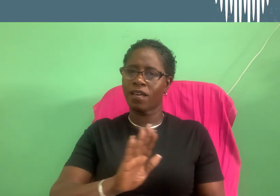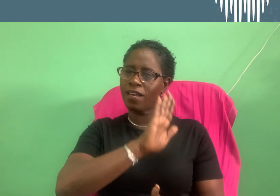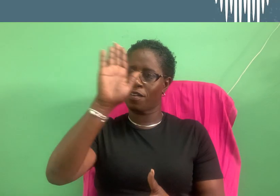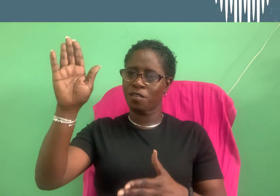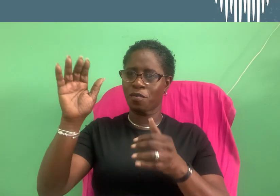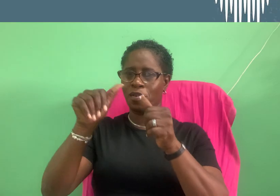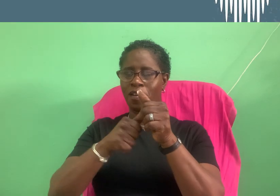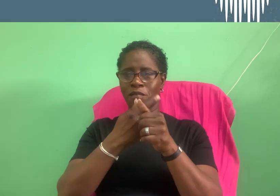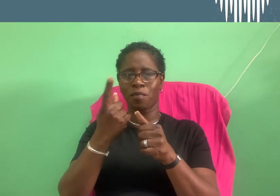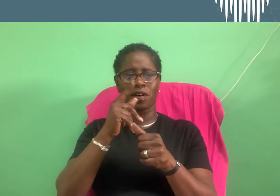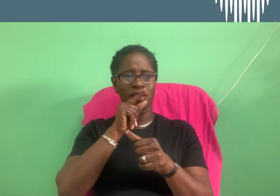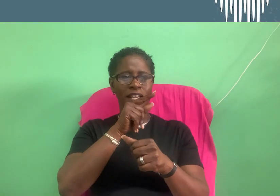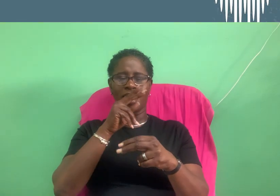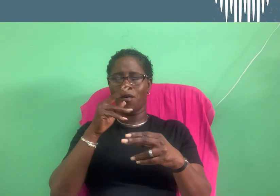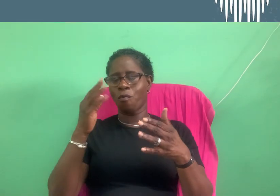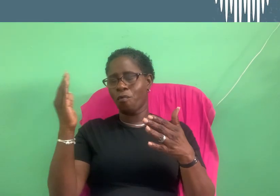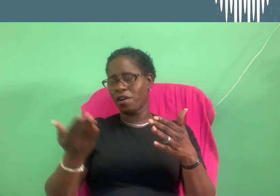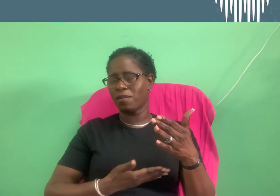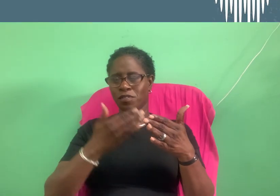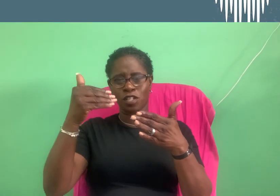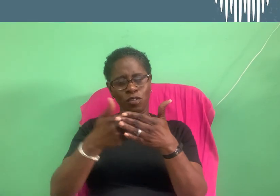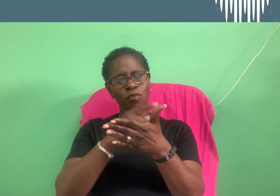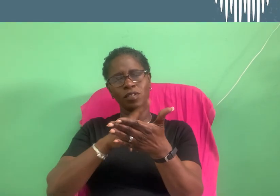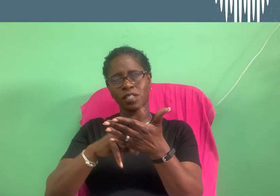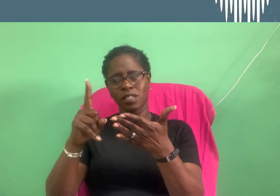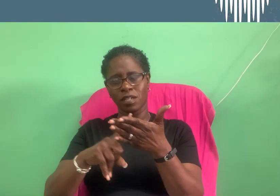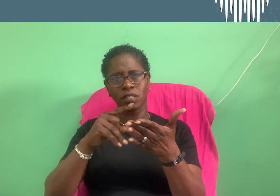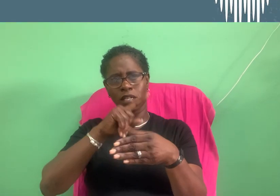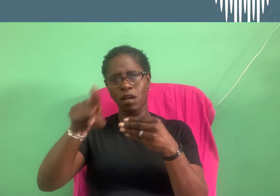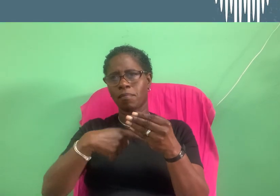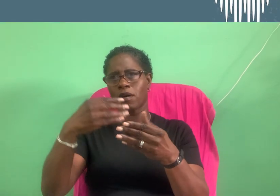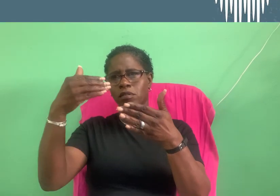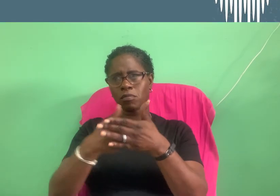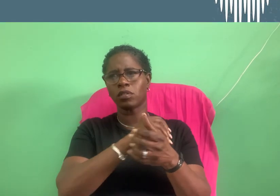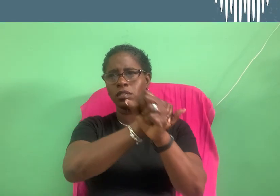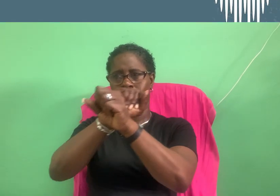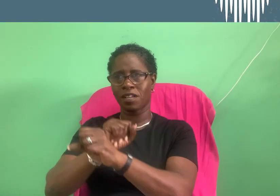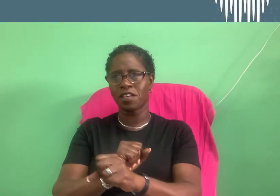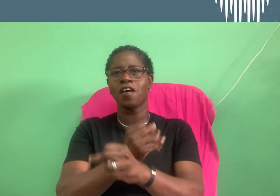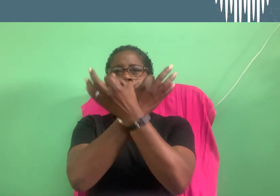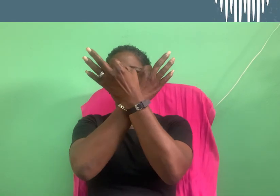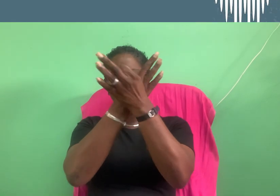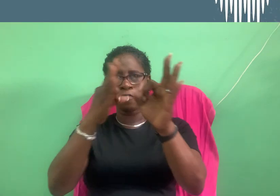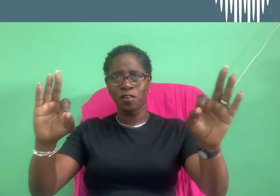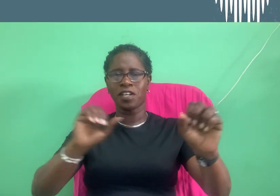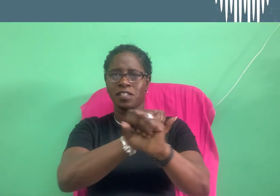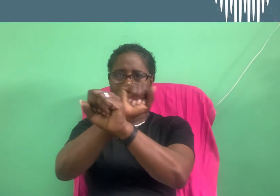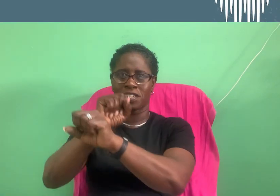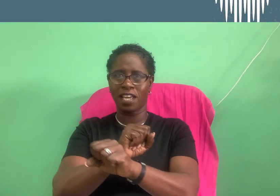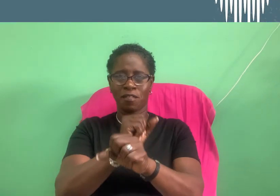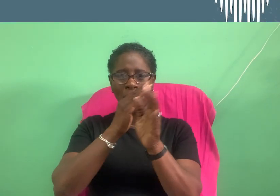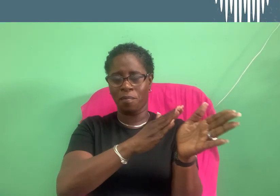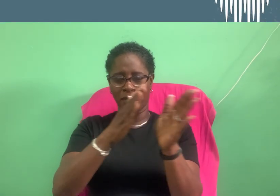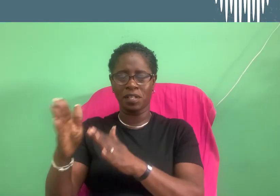Hello, everyone, and welcome to this new episode of Conversations on Modern Slavery, Free the Slaves podcast series. My name is